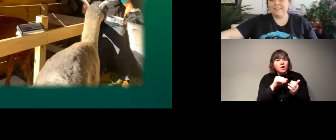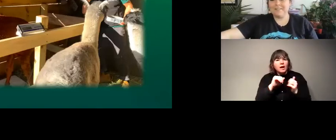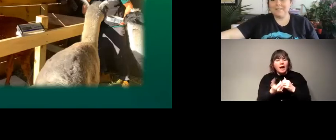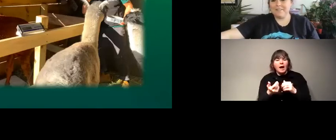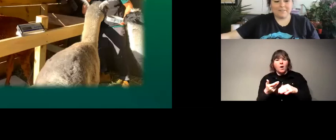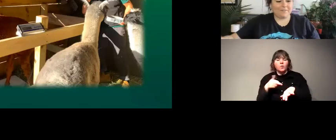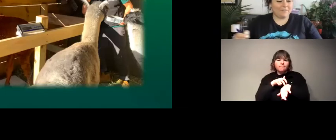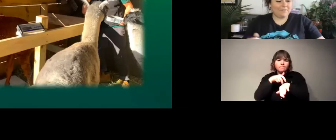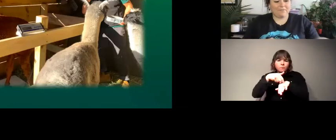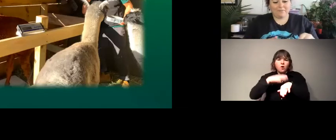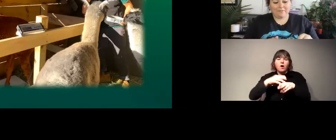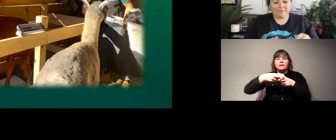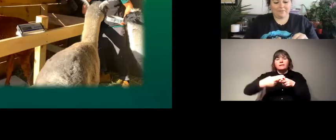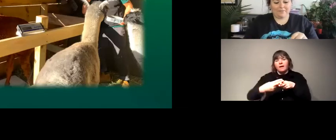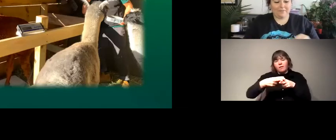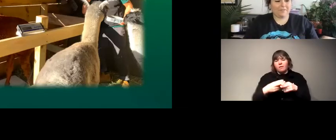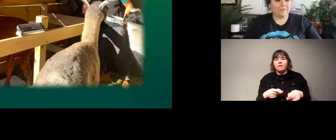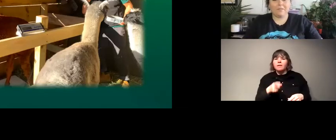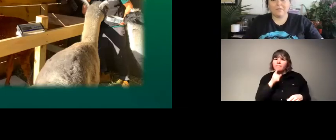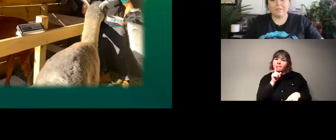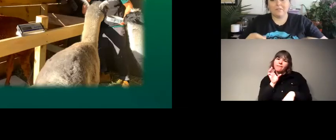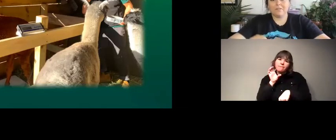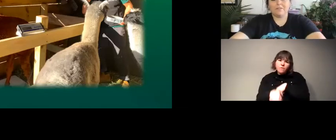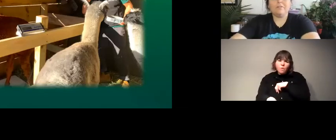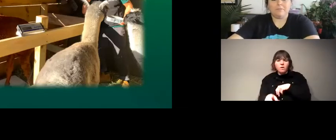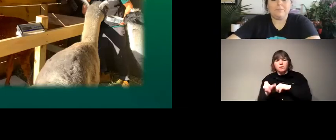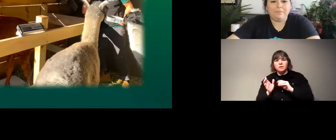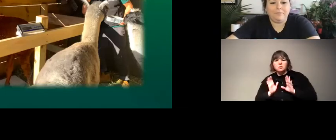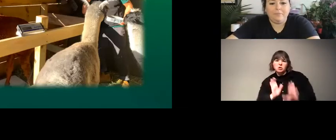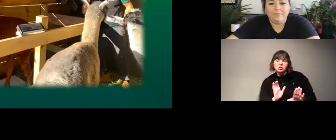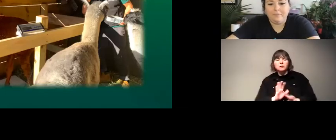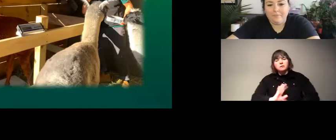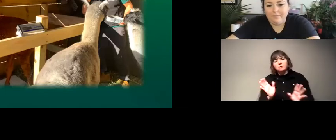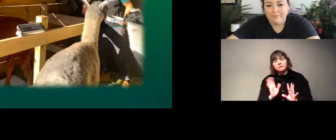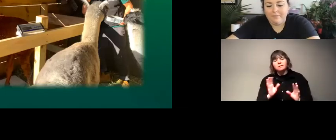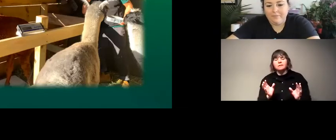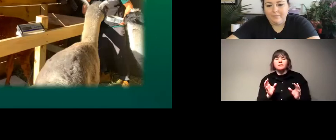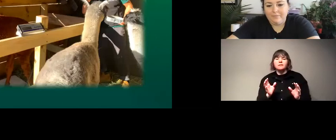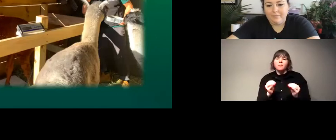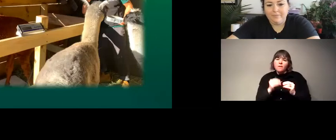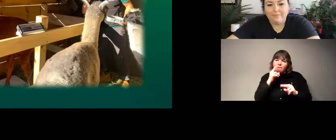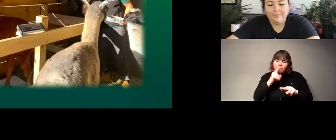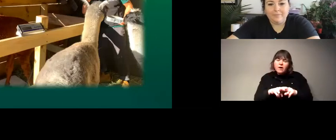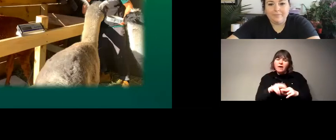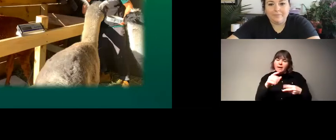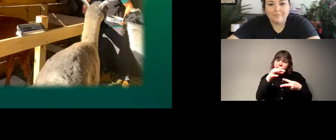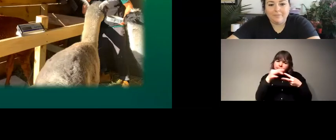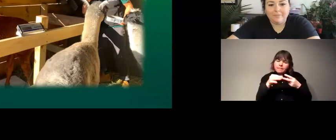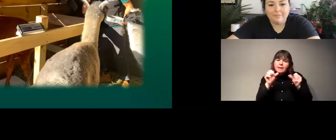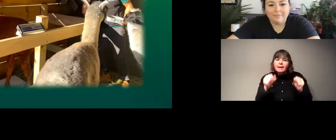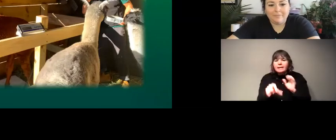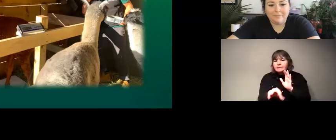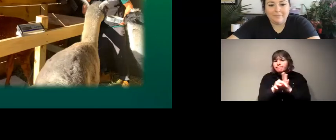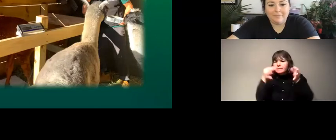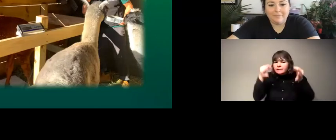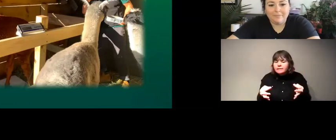scale early, because we don't want to make our animals do stuff they don't want to do. It's more fun for them if they get a choice in the matter. So